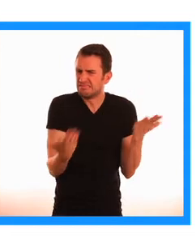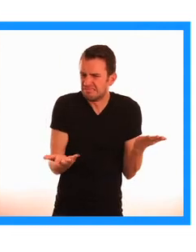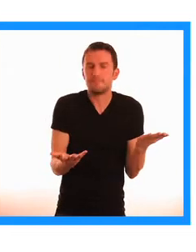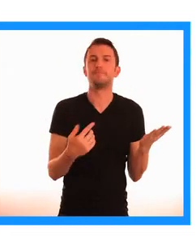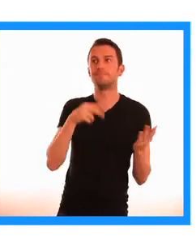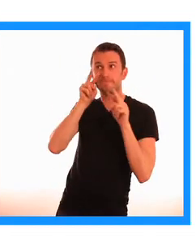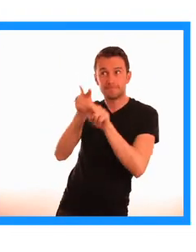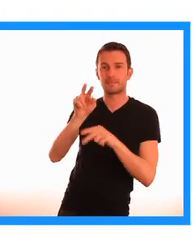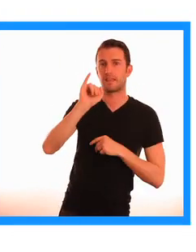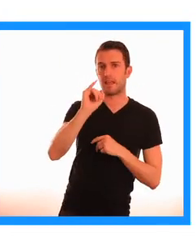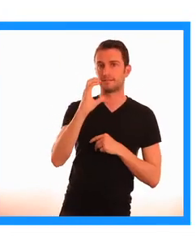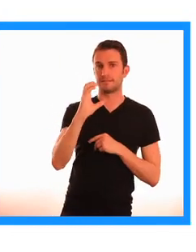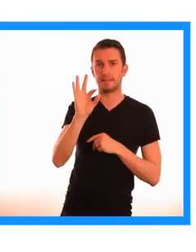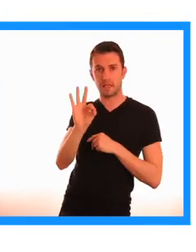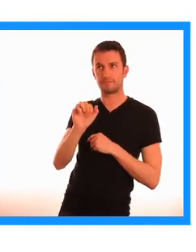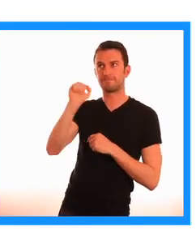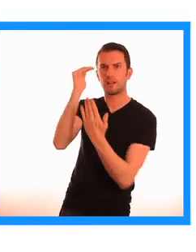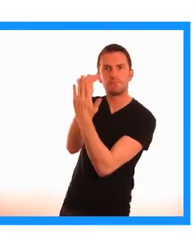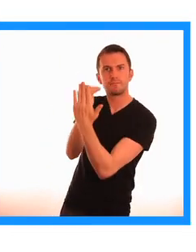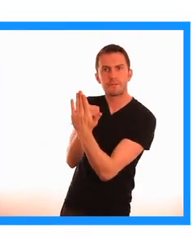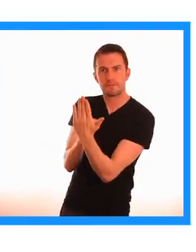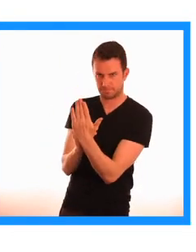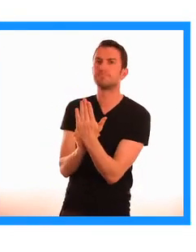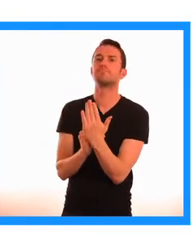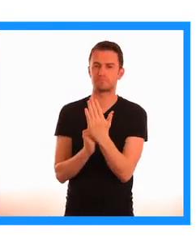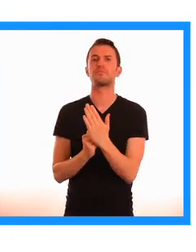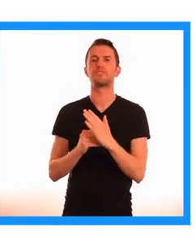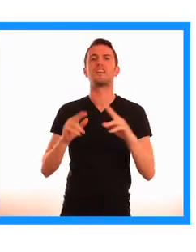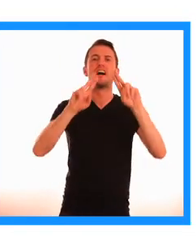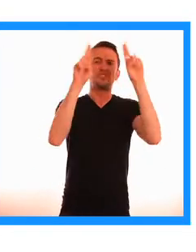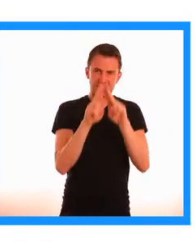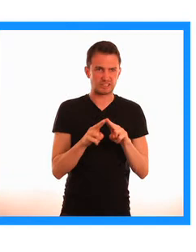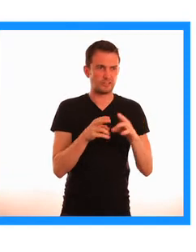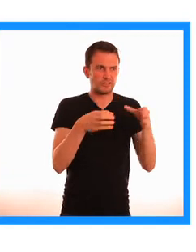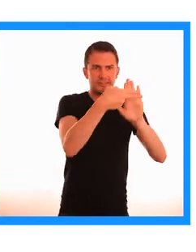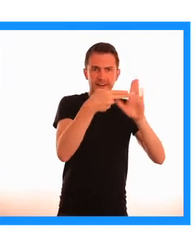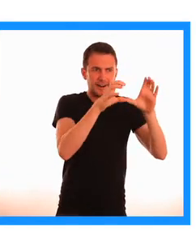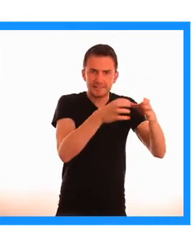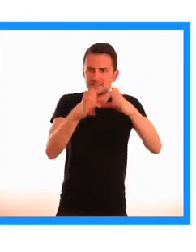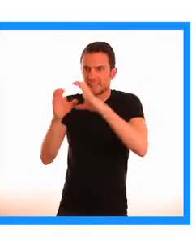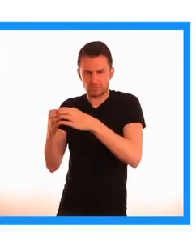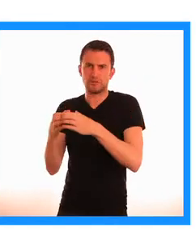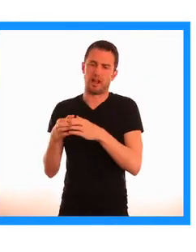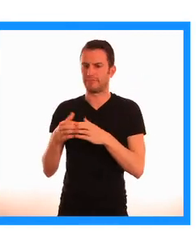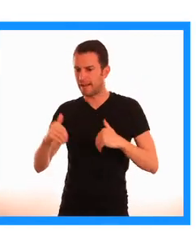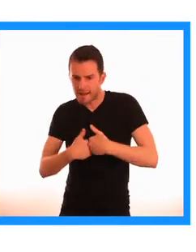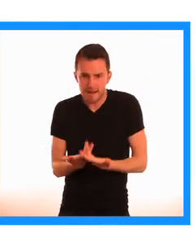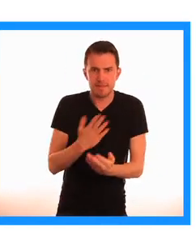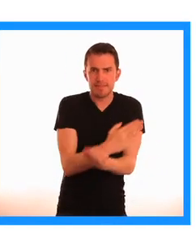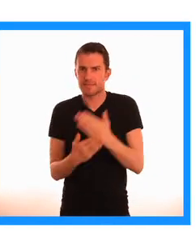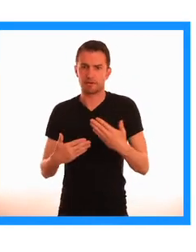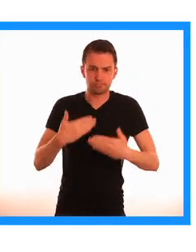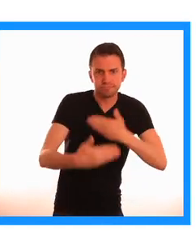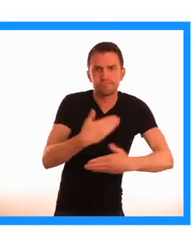health and disability within a broader context of social barriers is the International Classification of Functioning, Disability, and Health, or